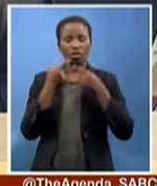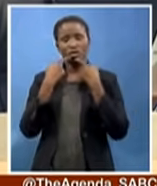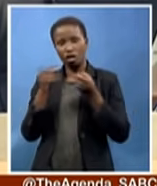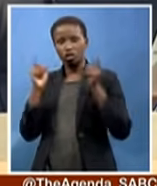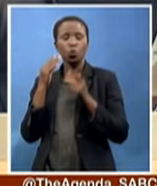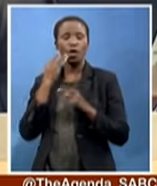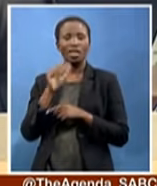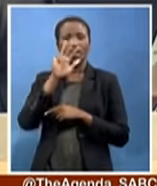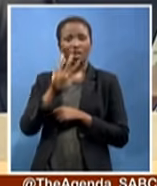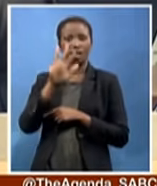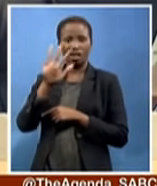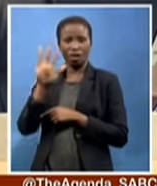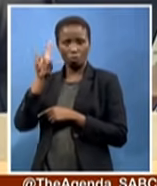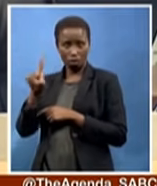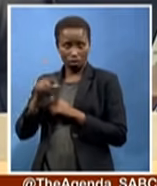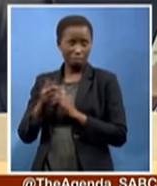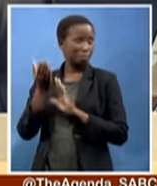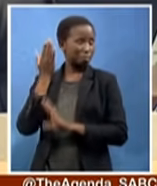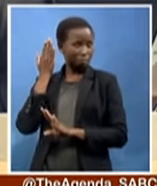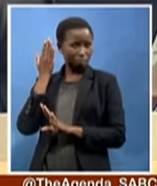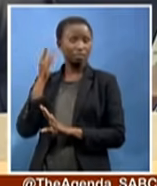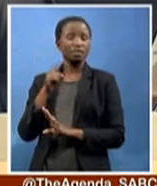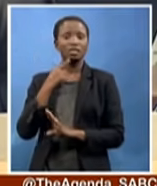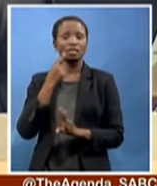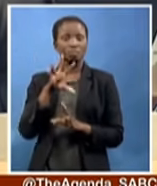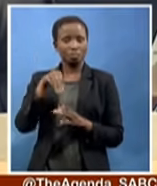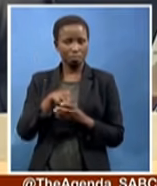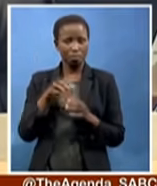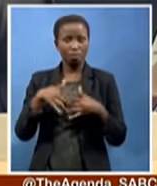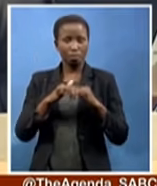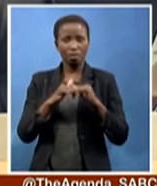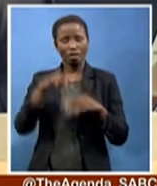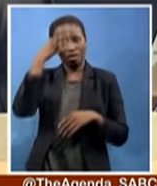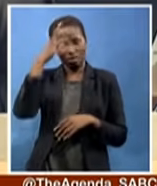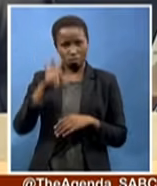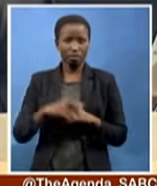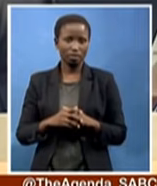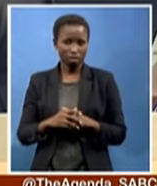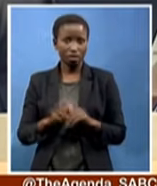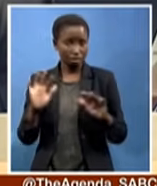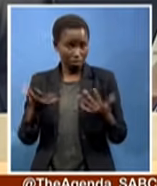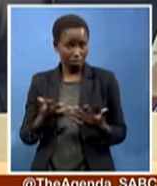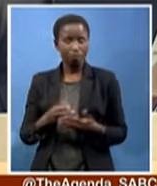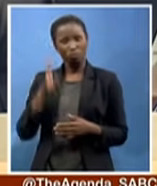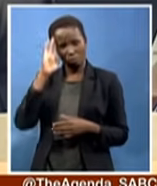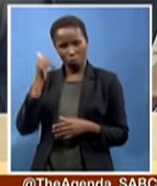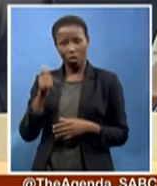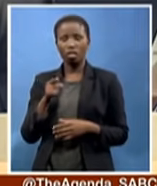enter government, knowing that the level of support that it had would